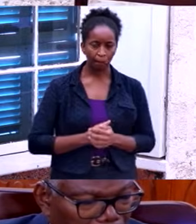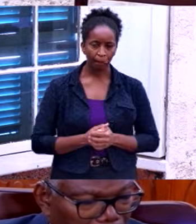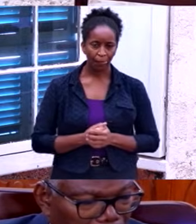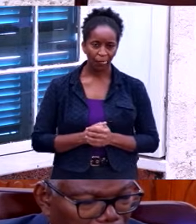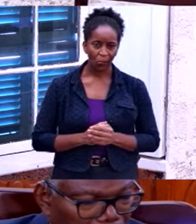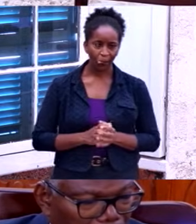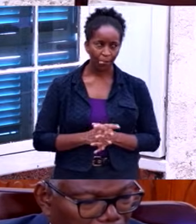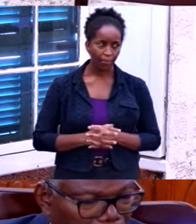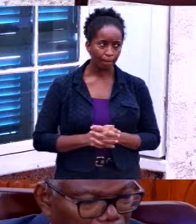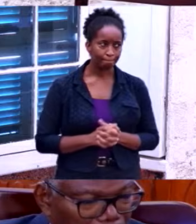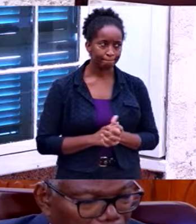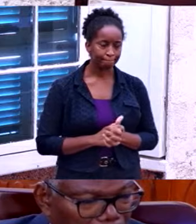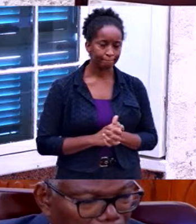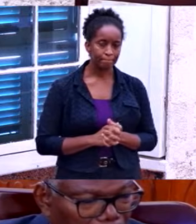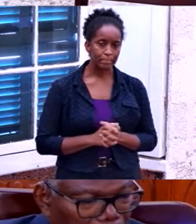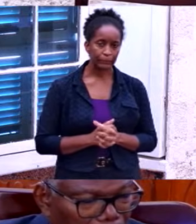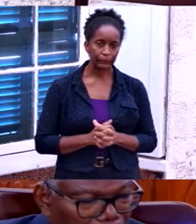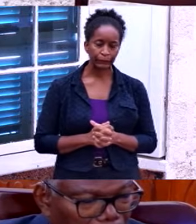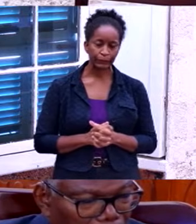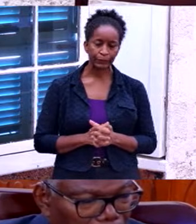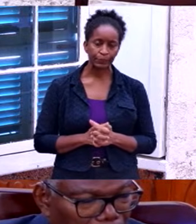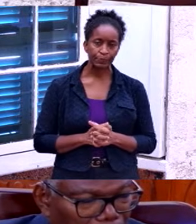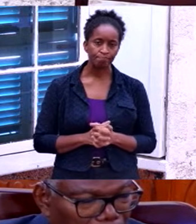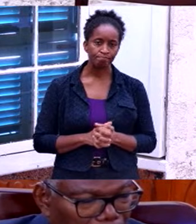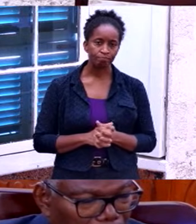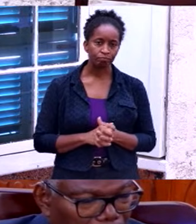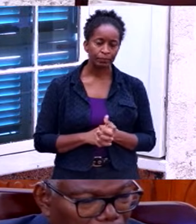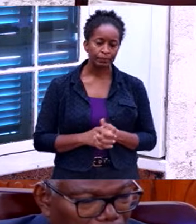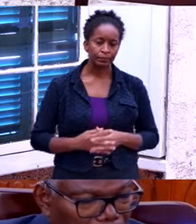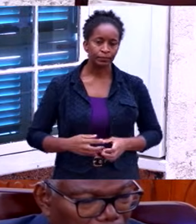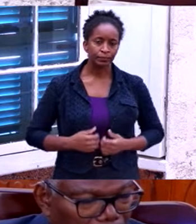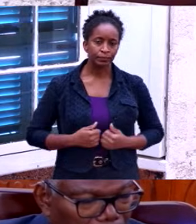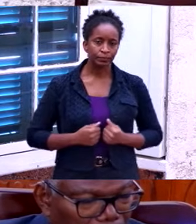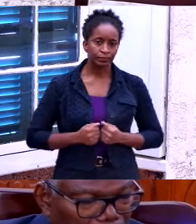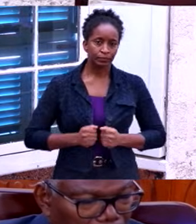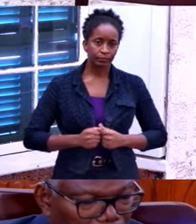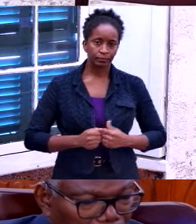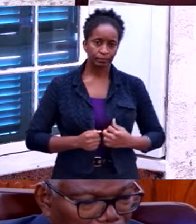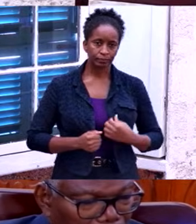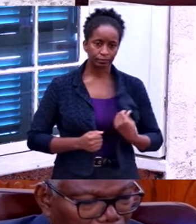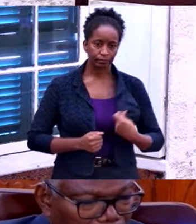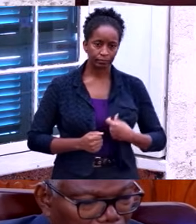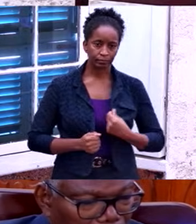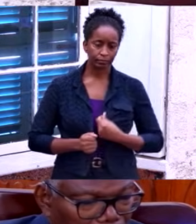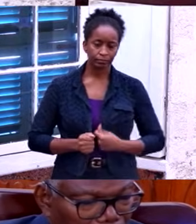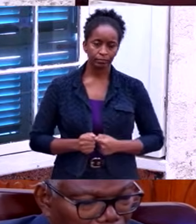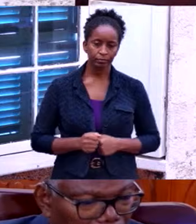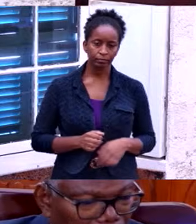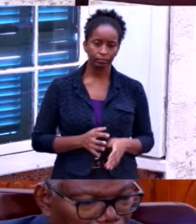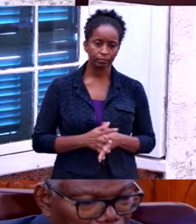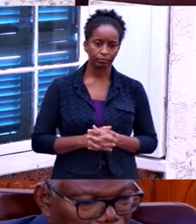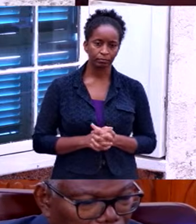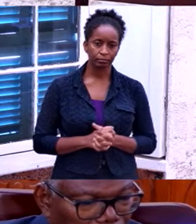The idea of a constitution